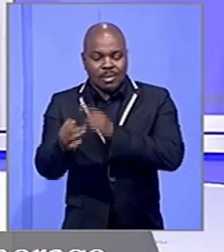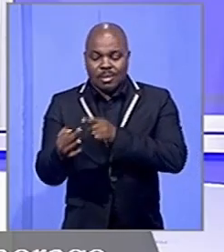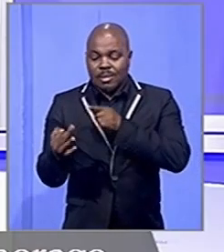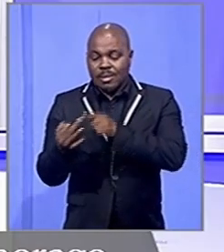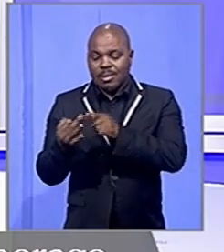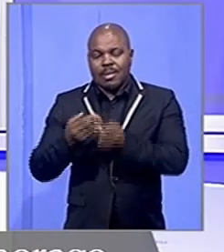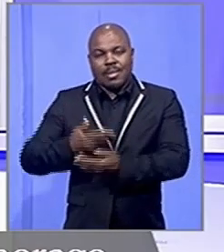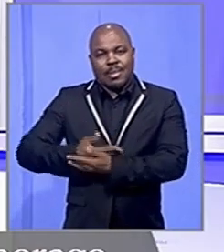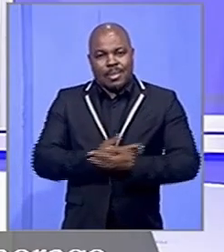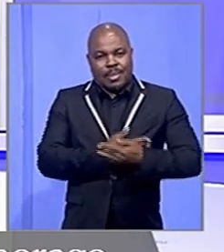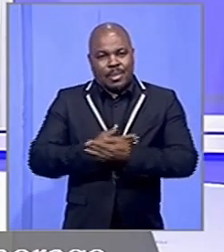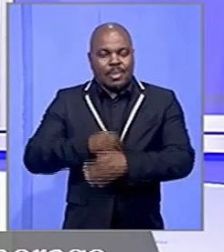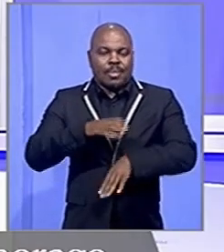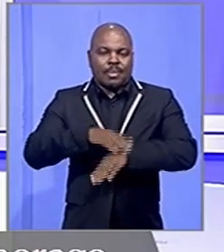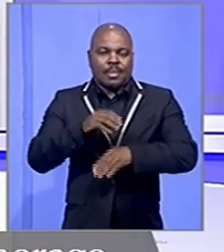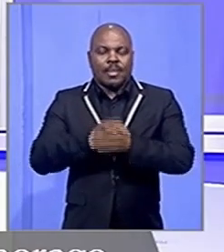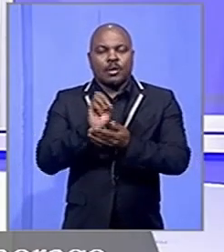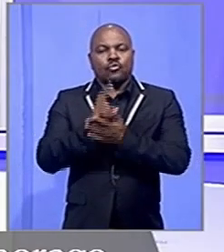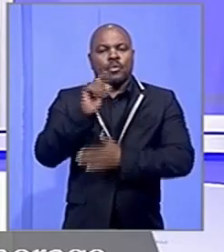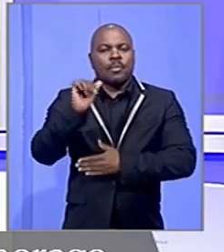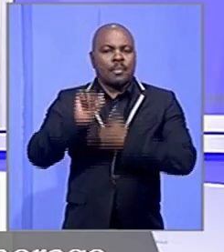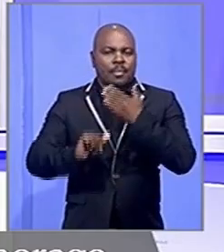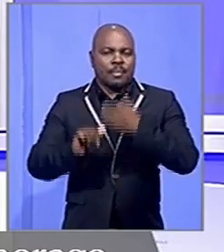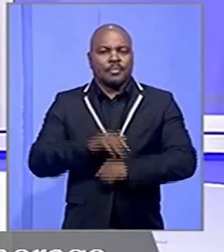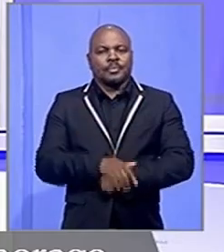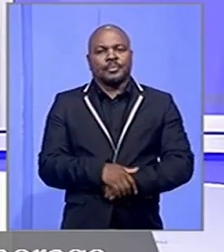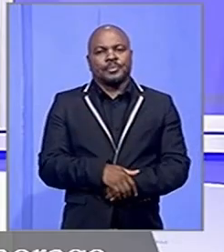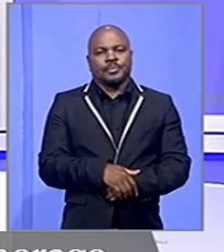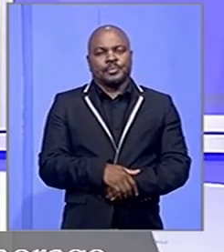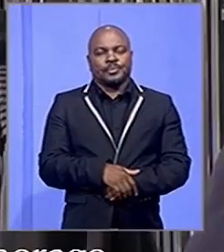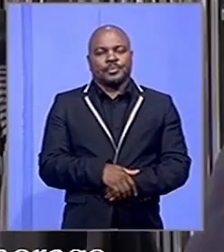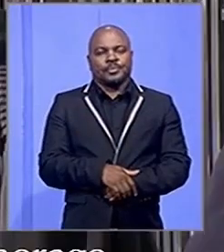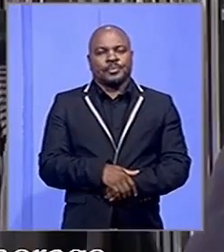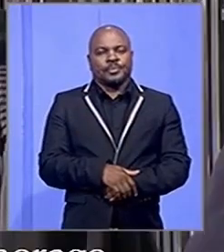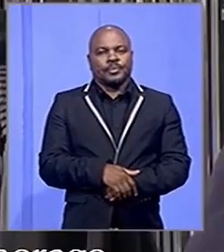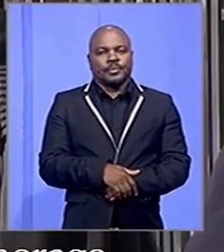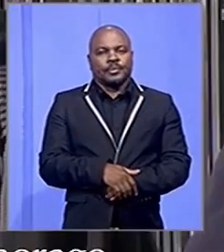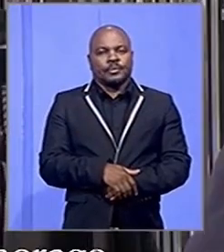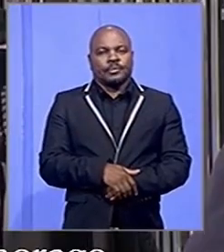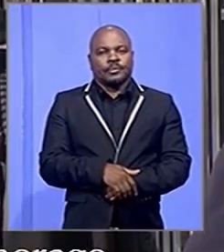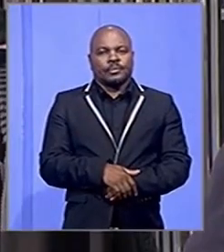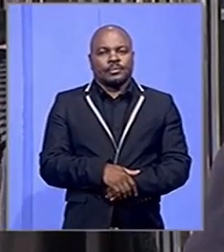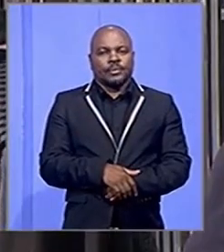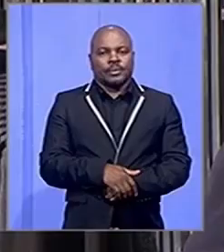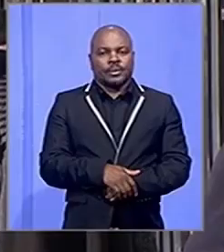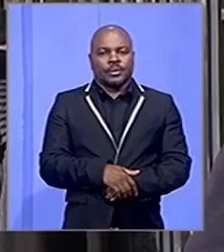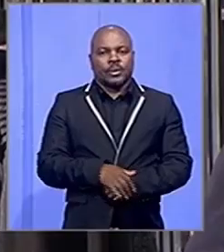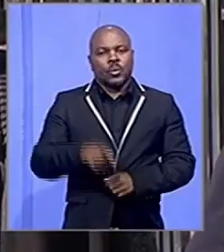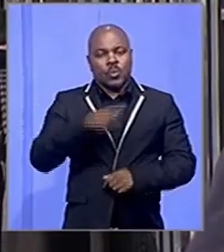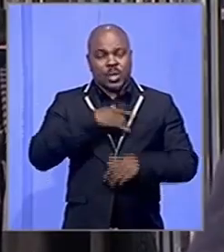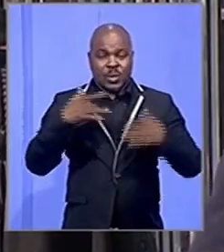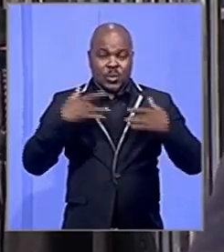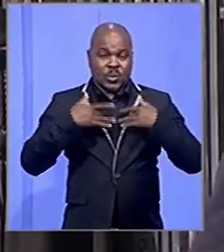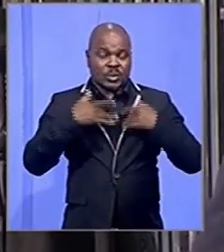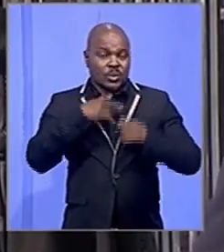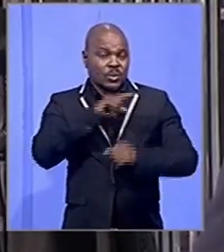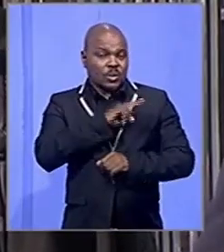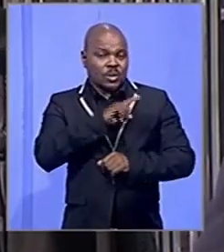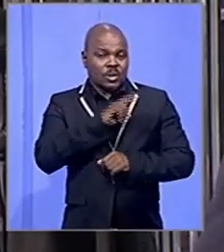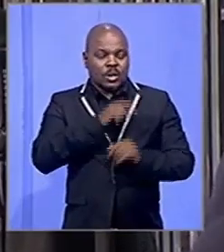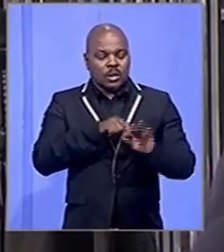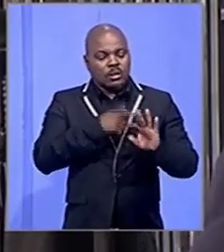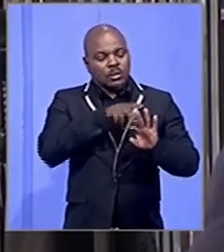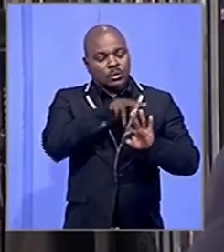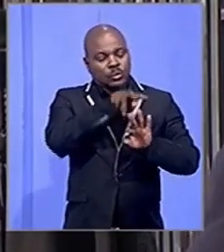akaretsa le lesea la dikgwedi di le 12. Our concerns are mainly that, accused number